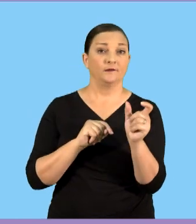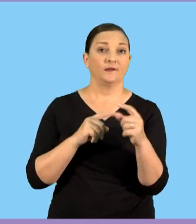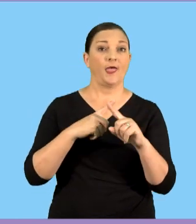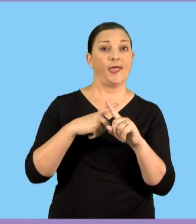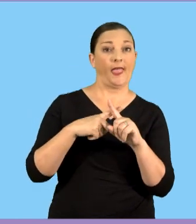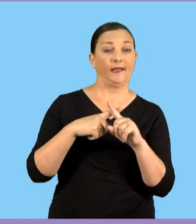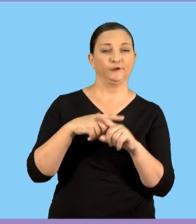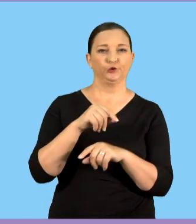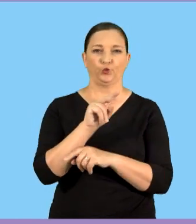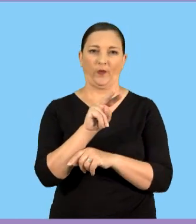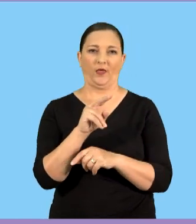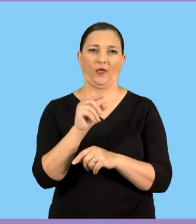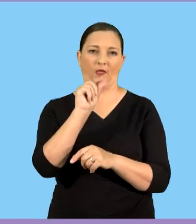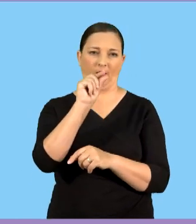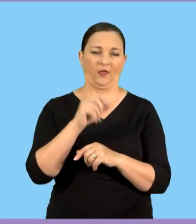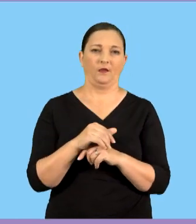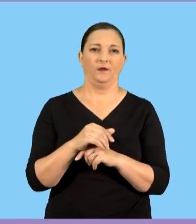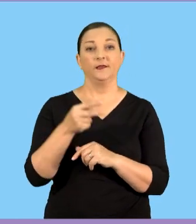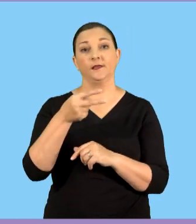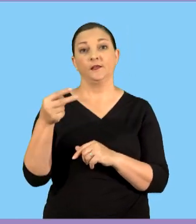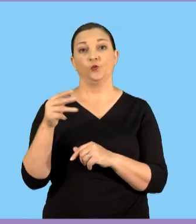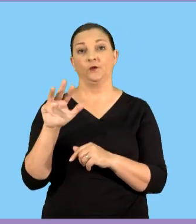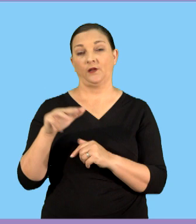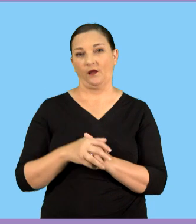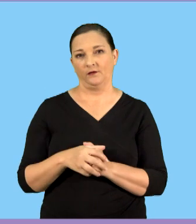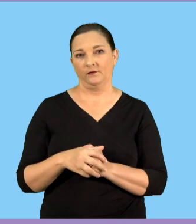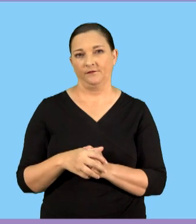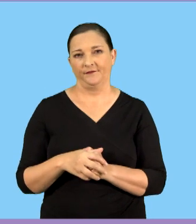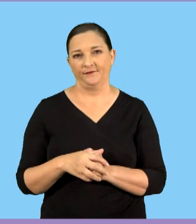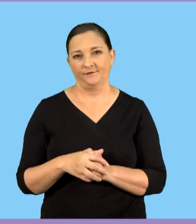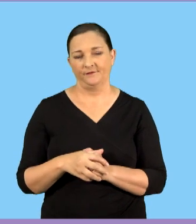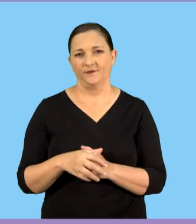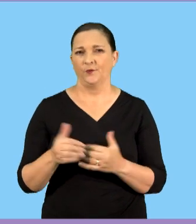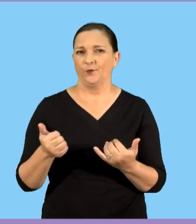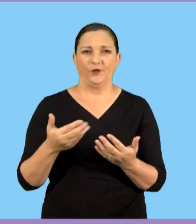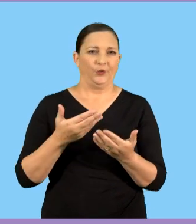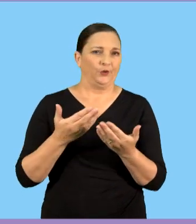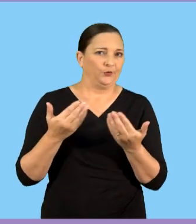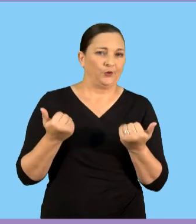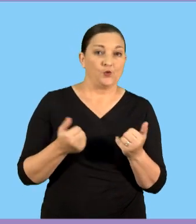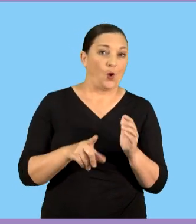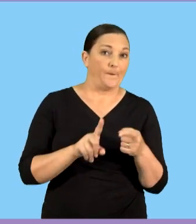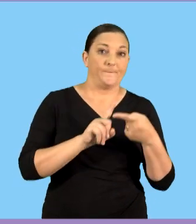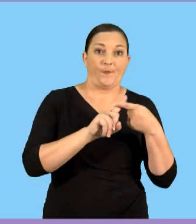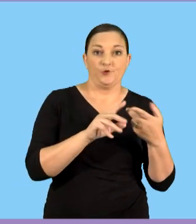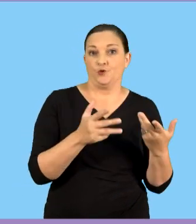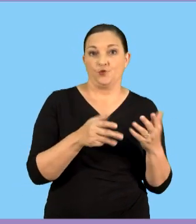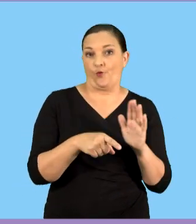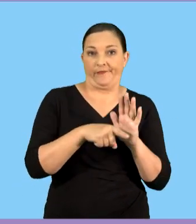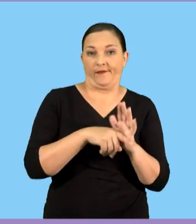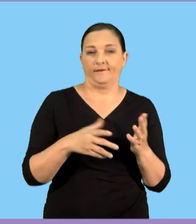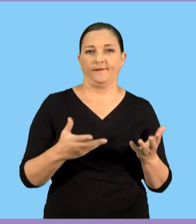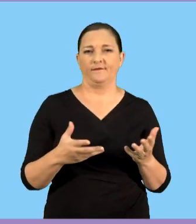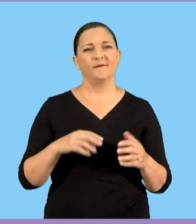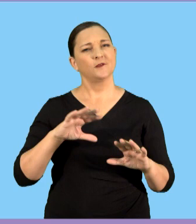squared, is equals to 9. Now in this case, we are not told whether we are looking for a positive square root or a negative square root.